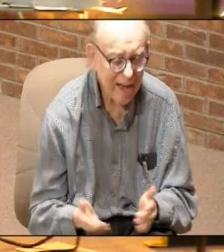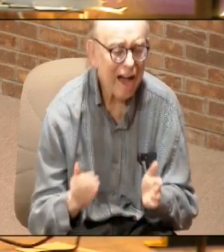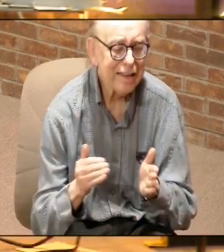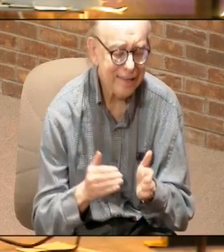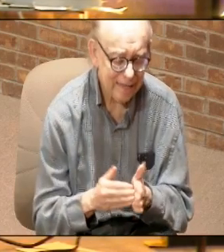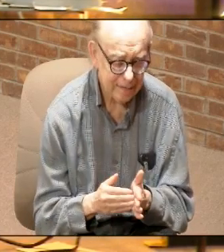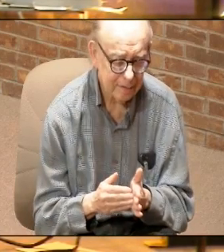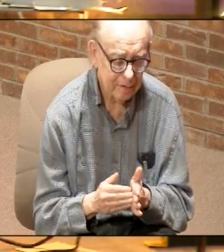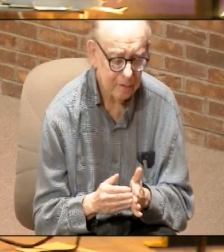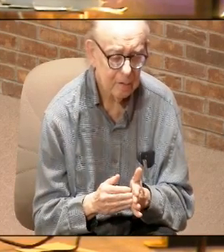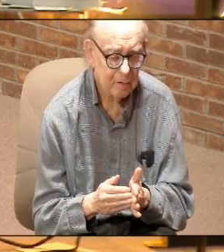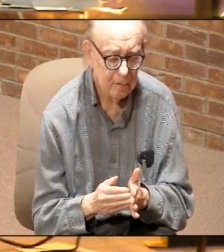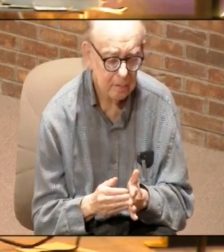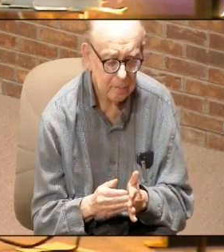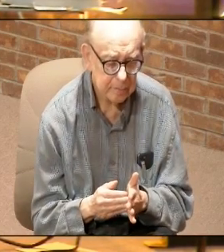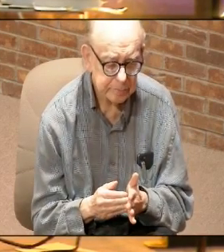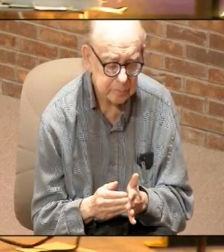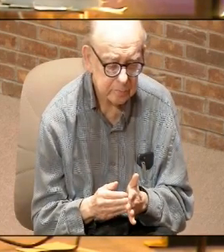again.